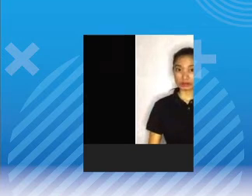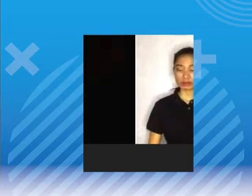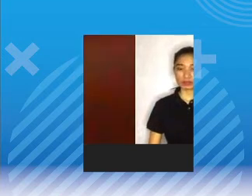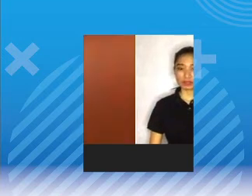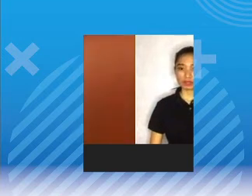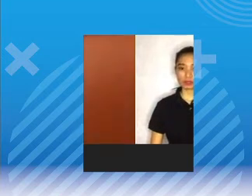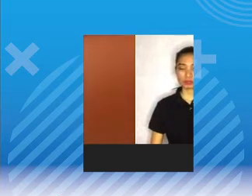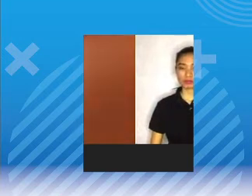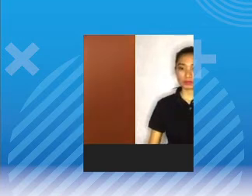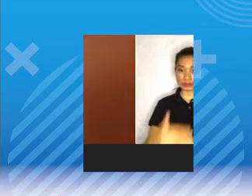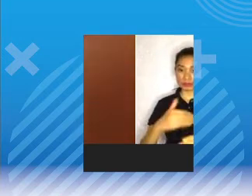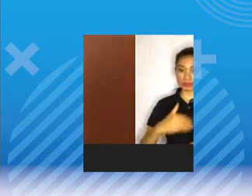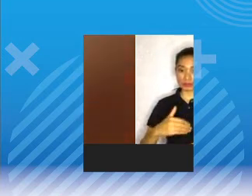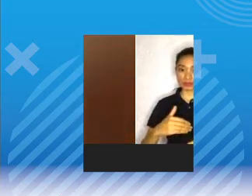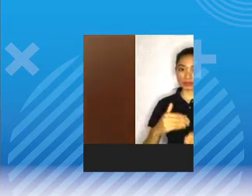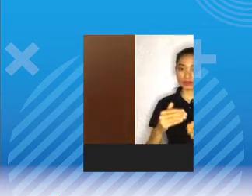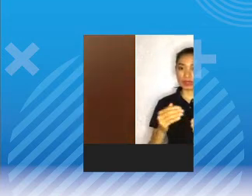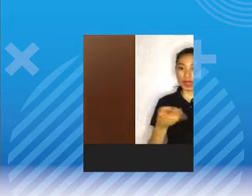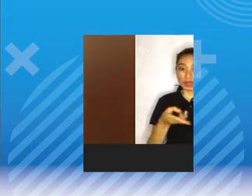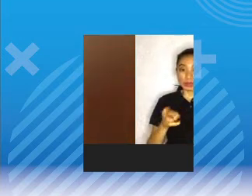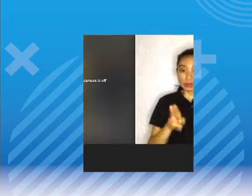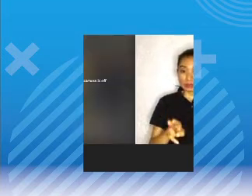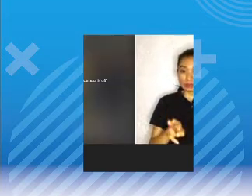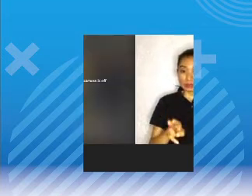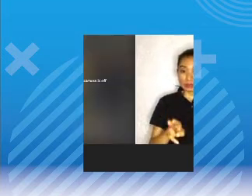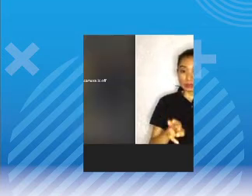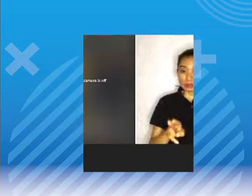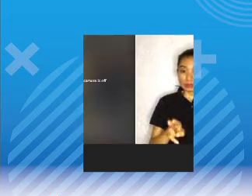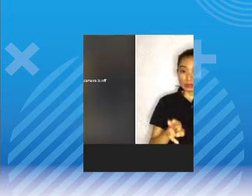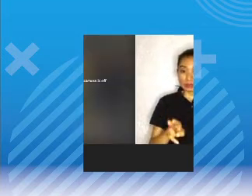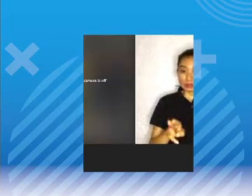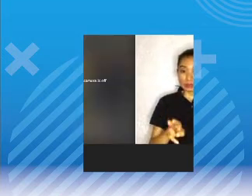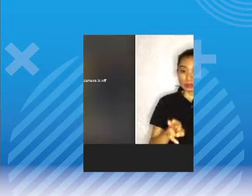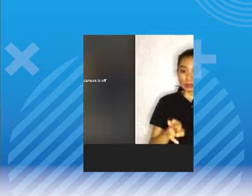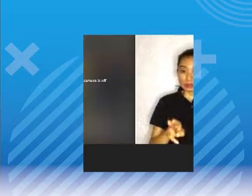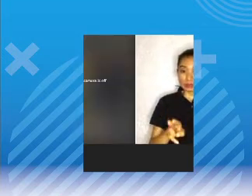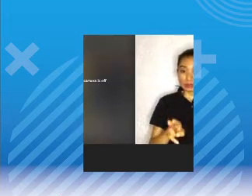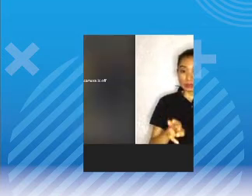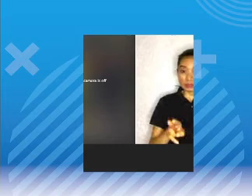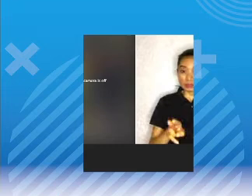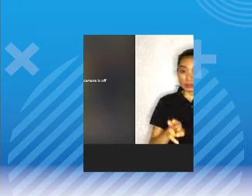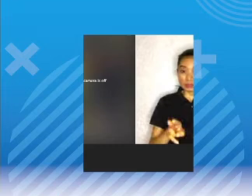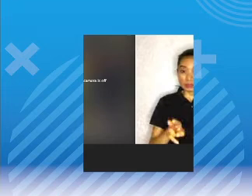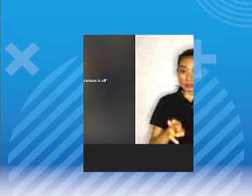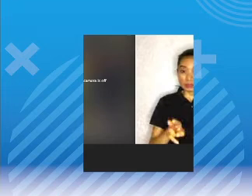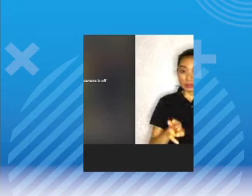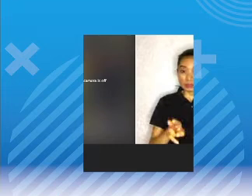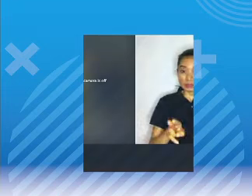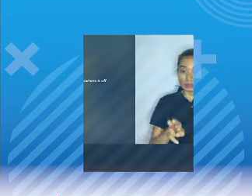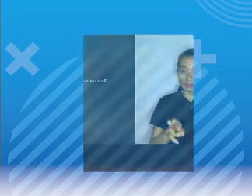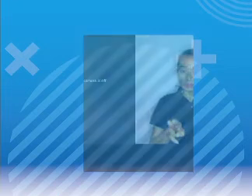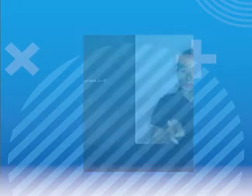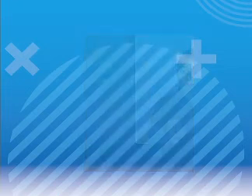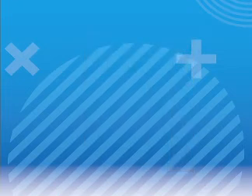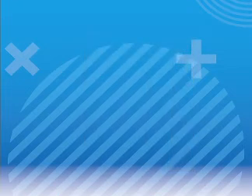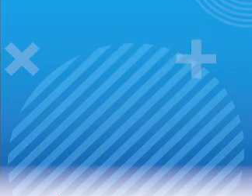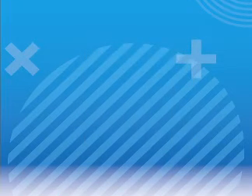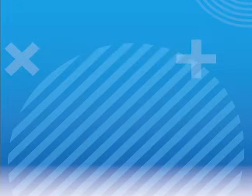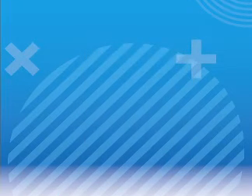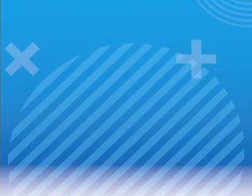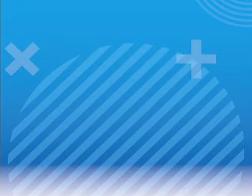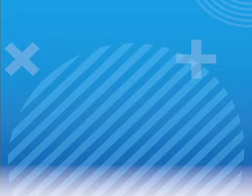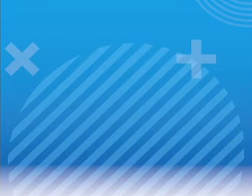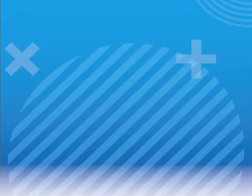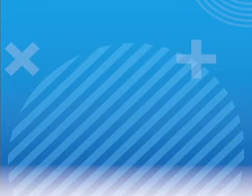medyo nararanasan na natin to, no? Pero nakaka-recover tayo. Okay, so yun, kailangan